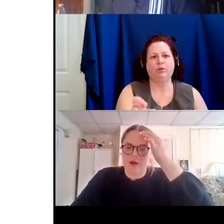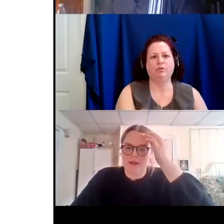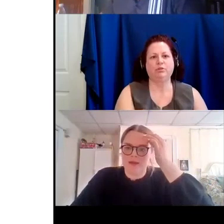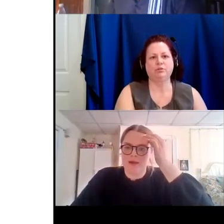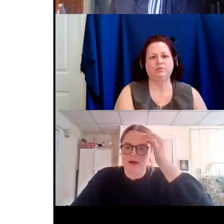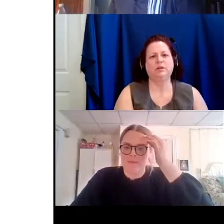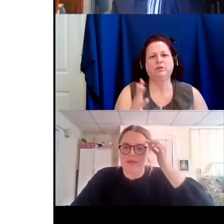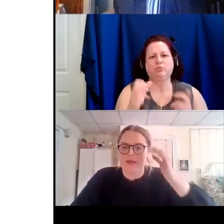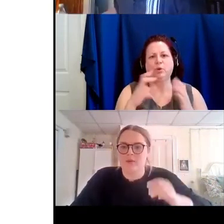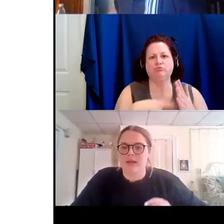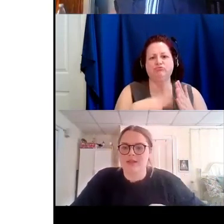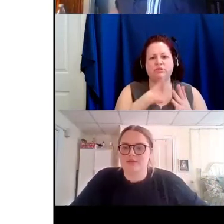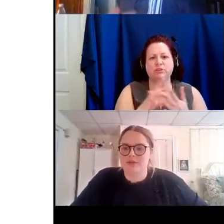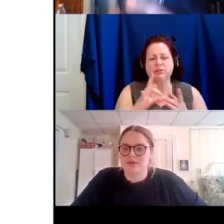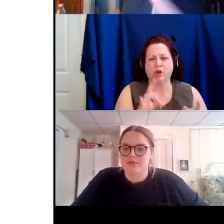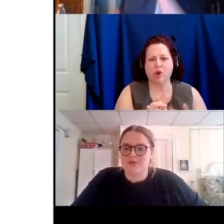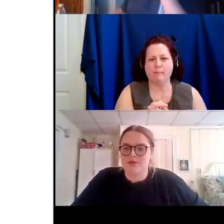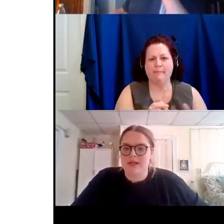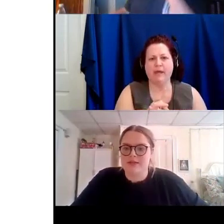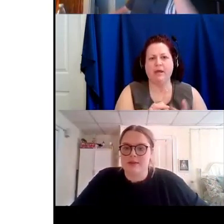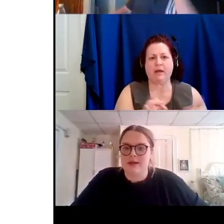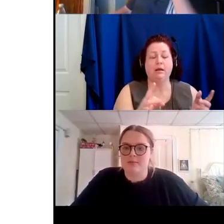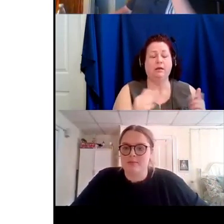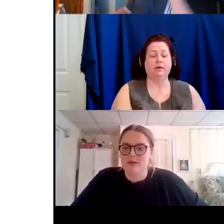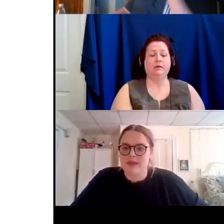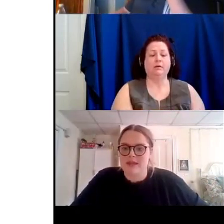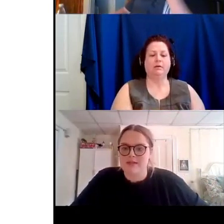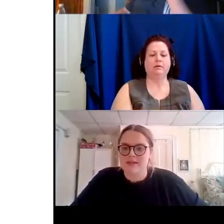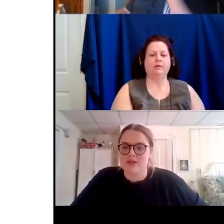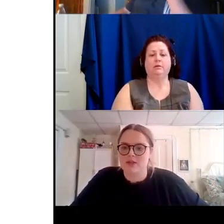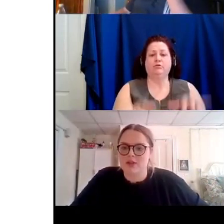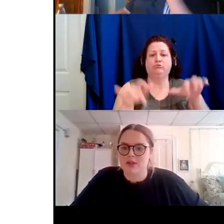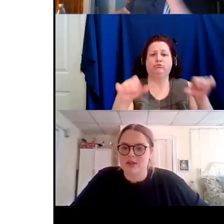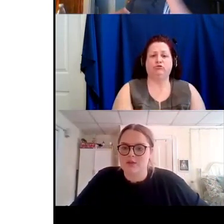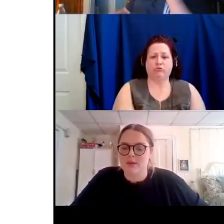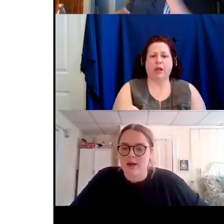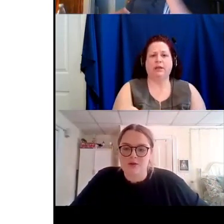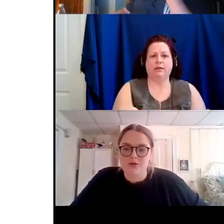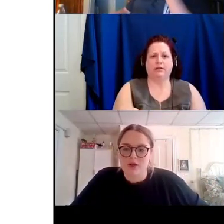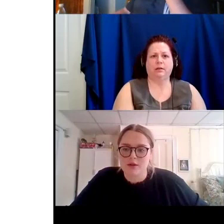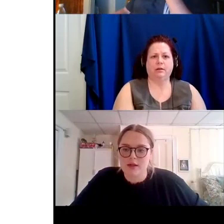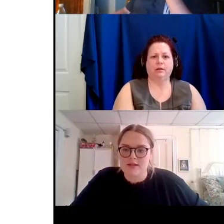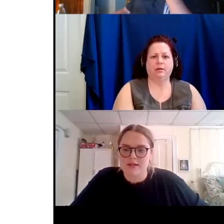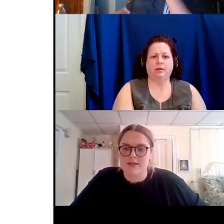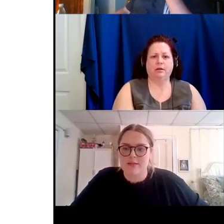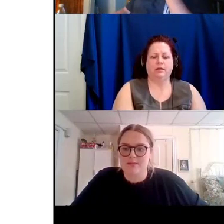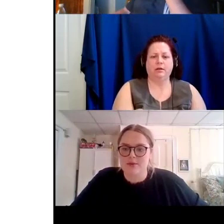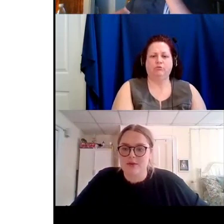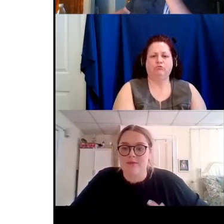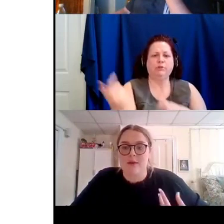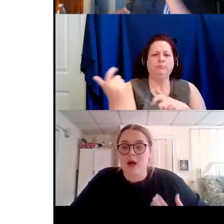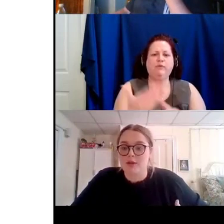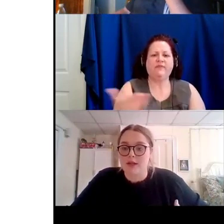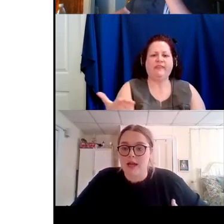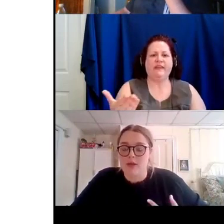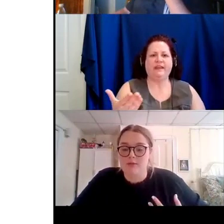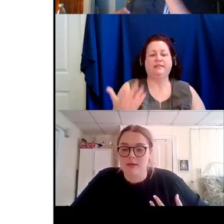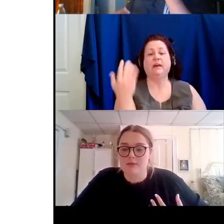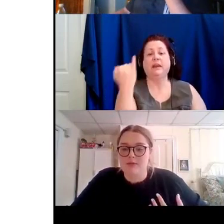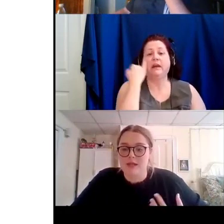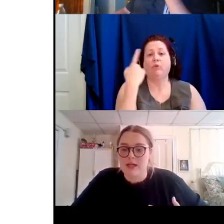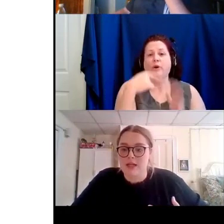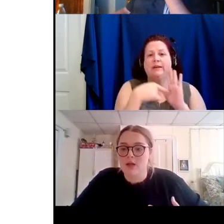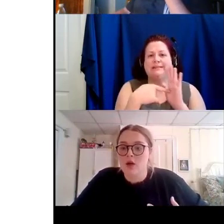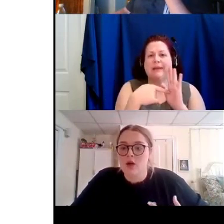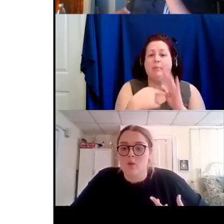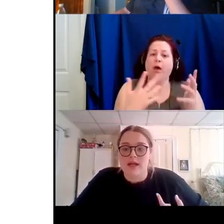read a comment. I think a way to reduce restraints is by removing things that could turn into a power struggle. As an example, if I'm hungry, I want to be able